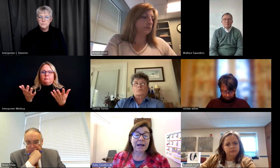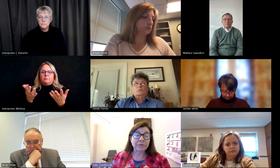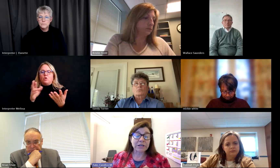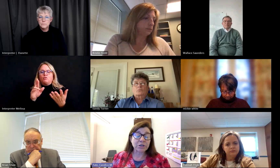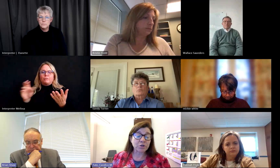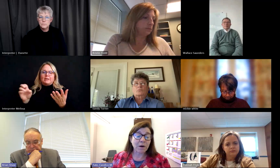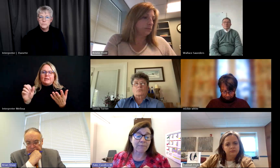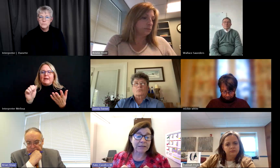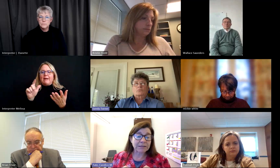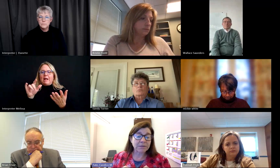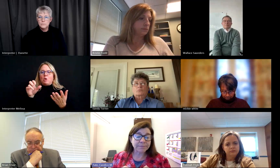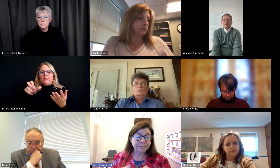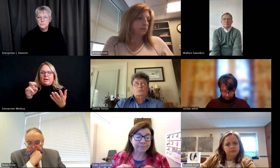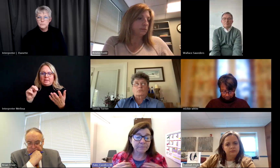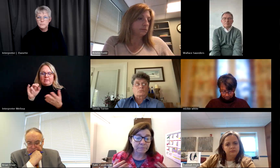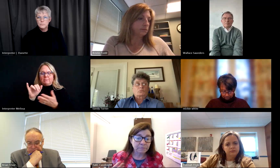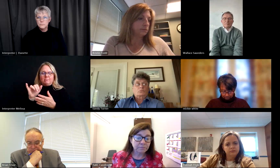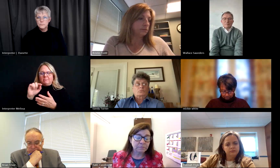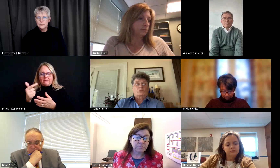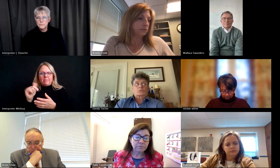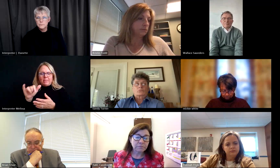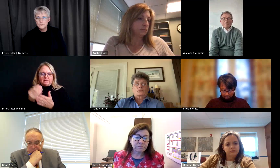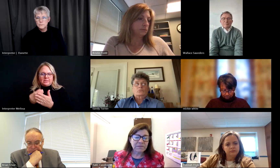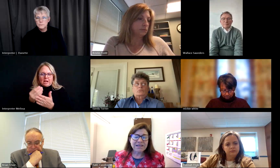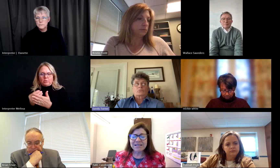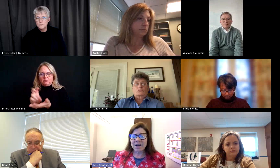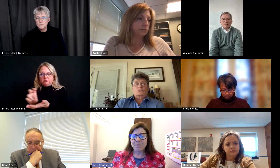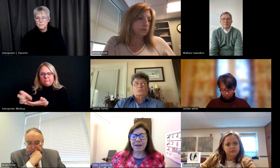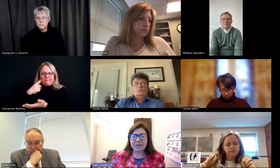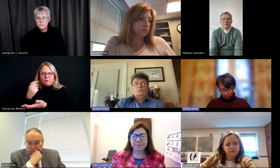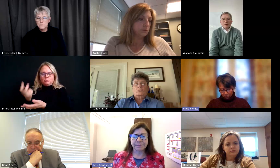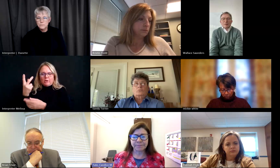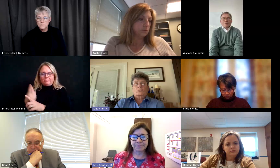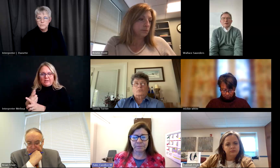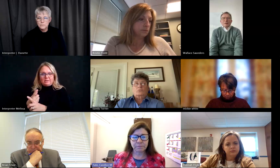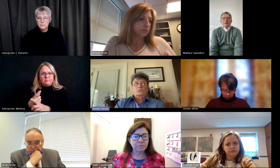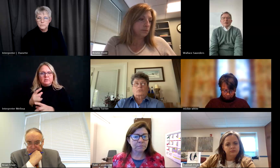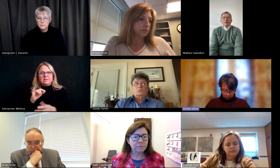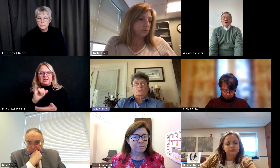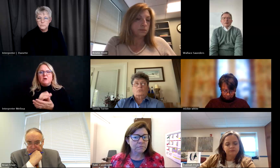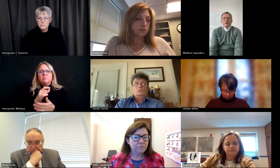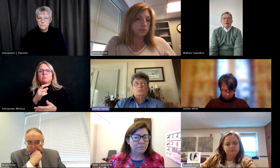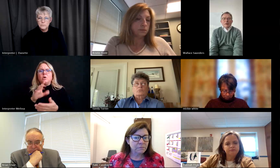reallocating the salary to 12 months. Is that all, Hannah?